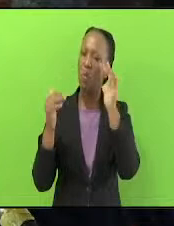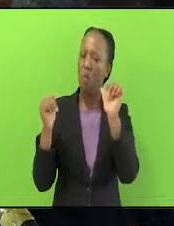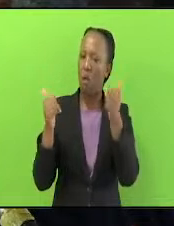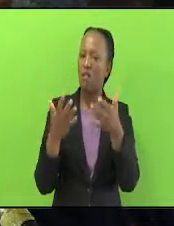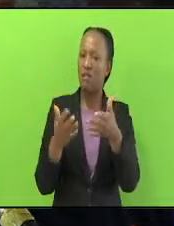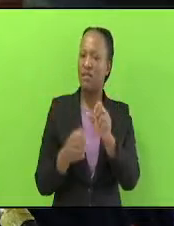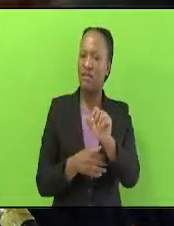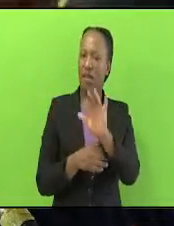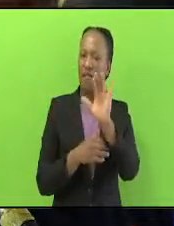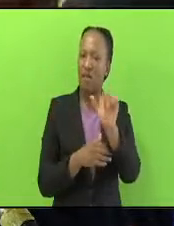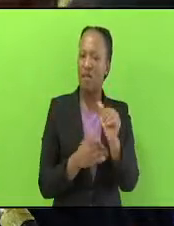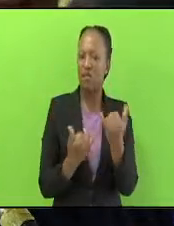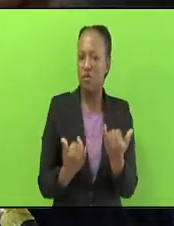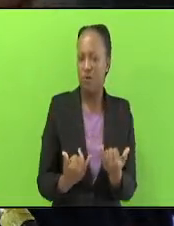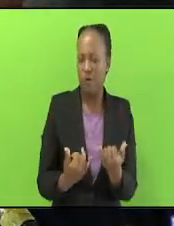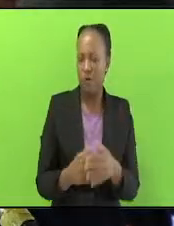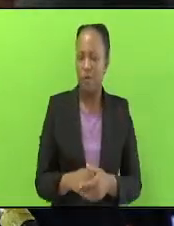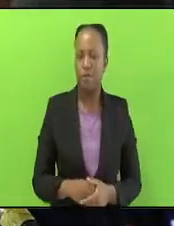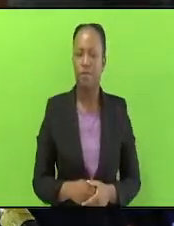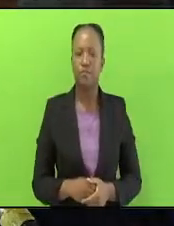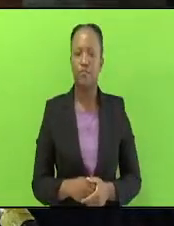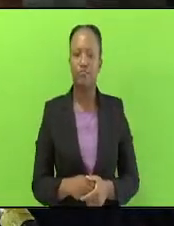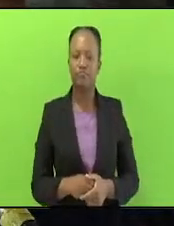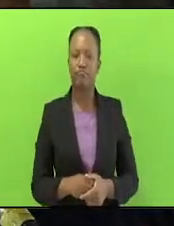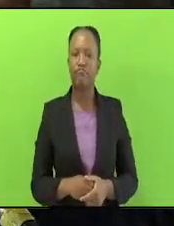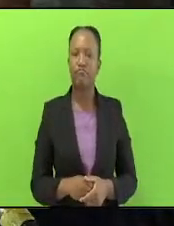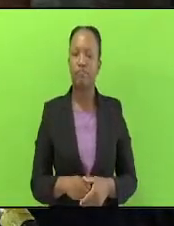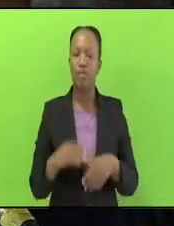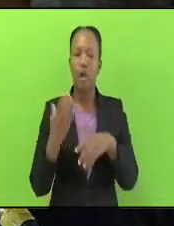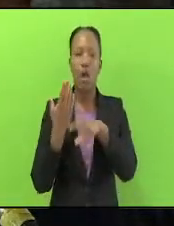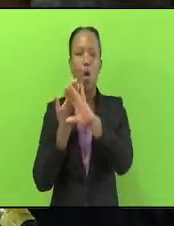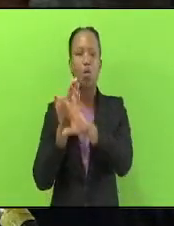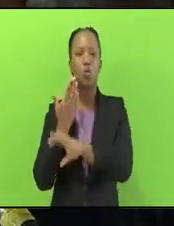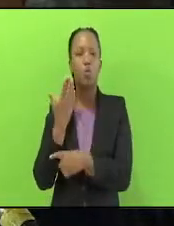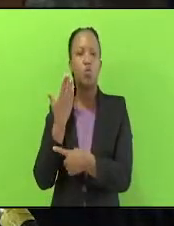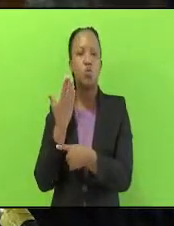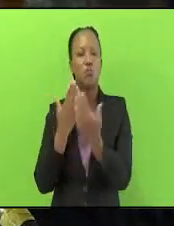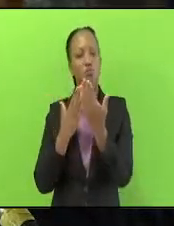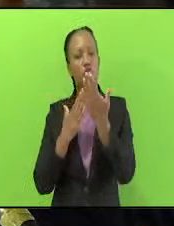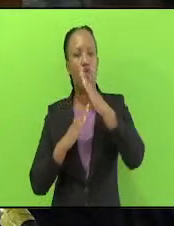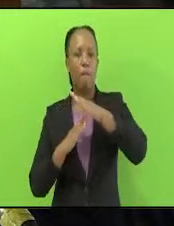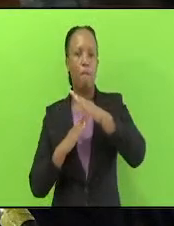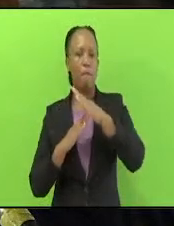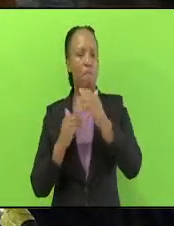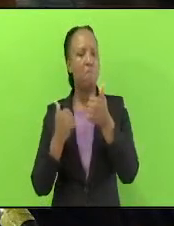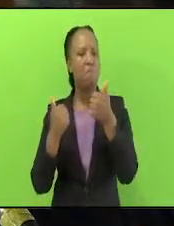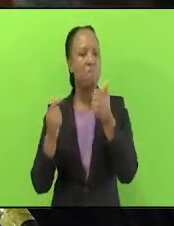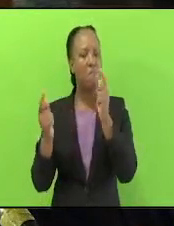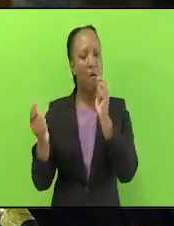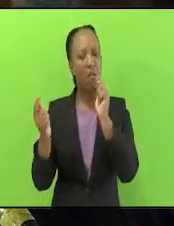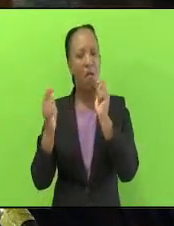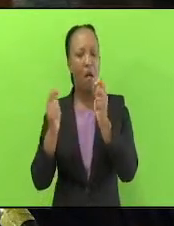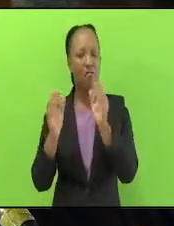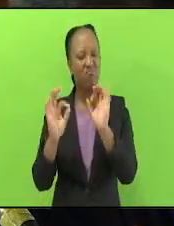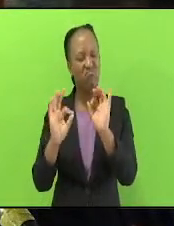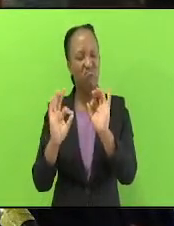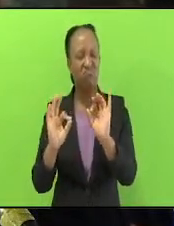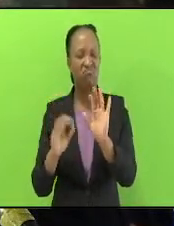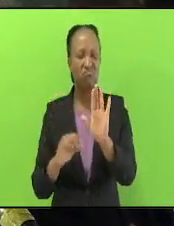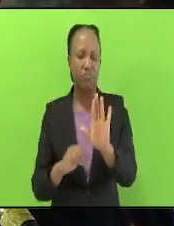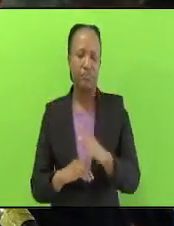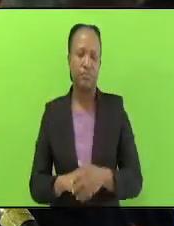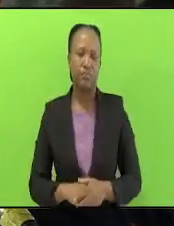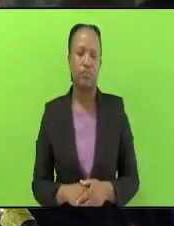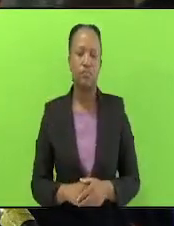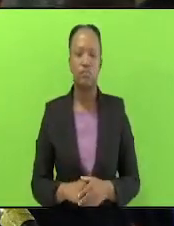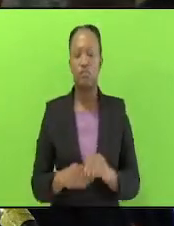mo lefatsheng. We have a very progressive constitution. Re na le molaotheo o gatetseng pele bontle thata. We've